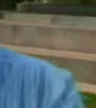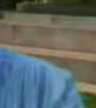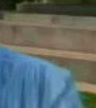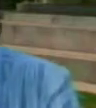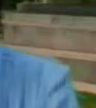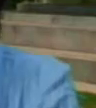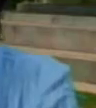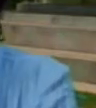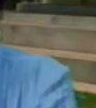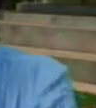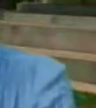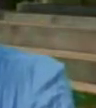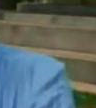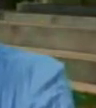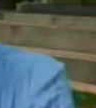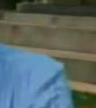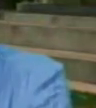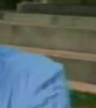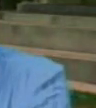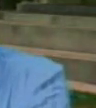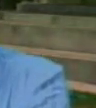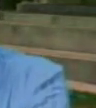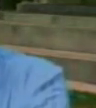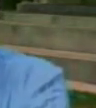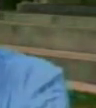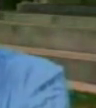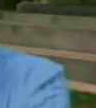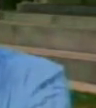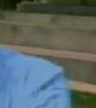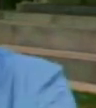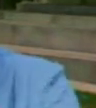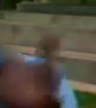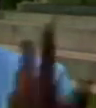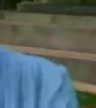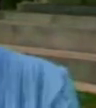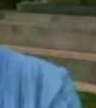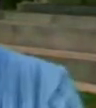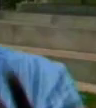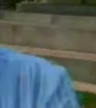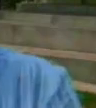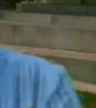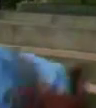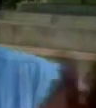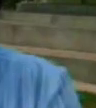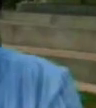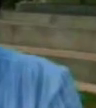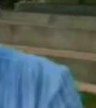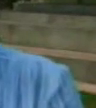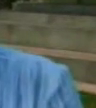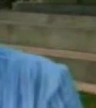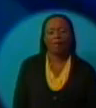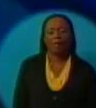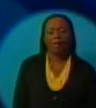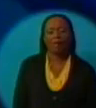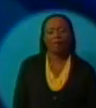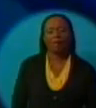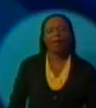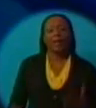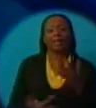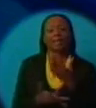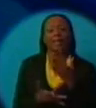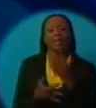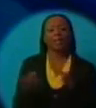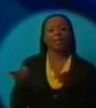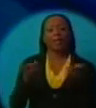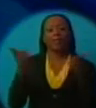unit, right? We're also hoping that through this tournament, that new talent would be unearthed.